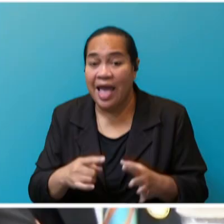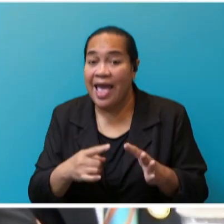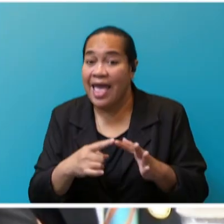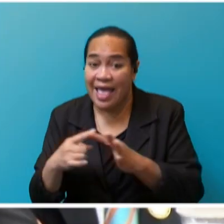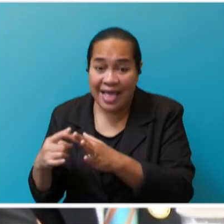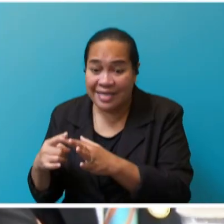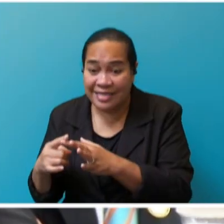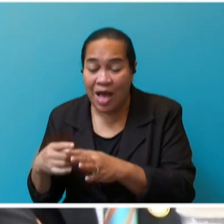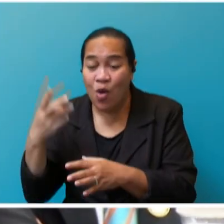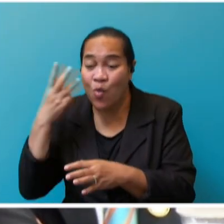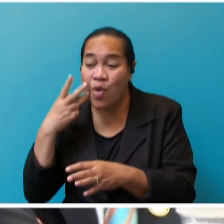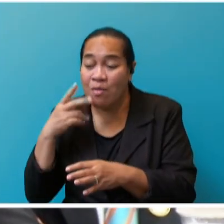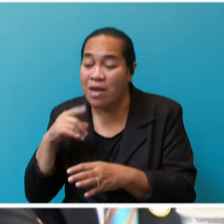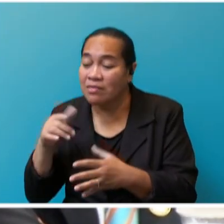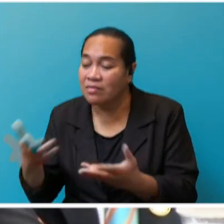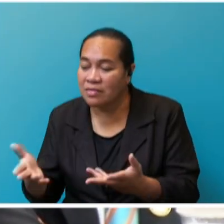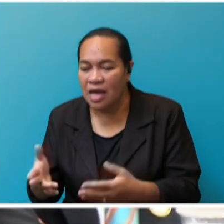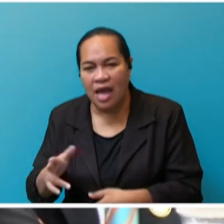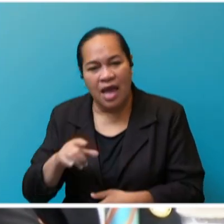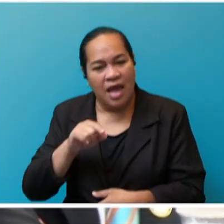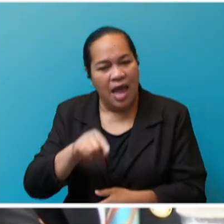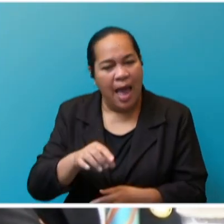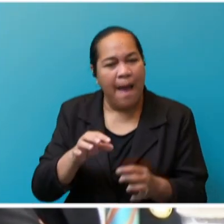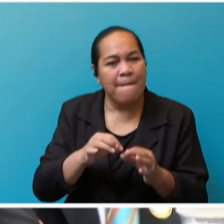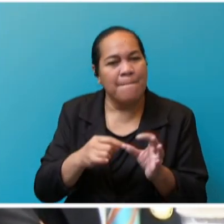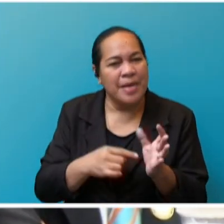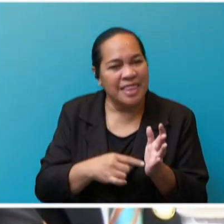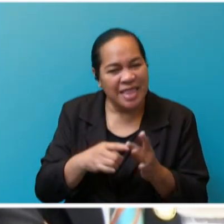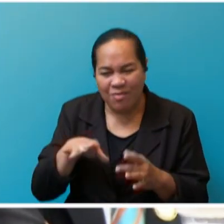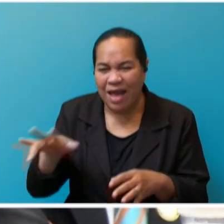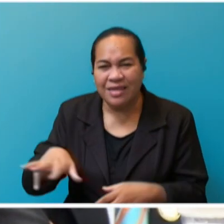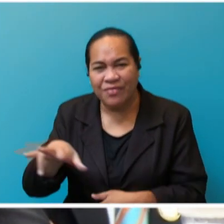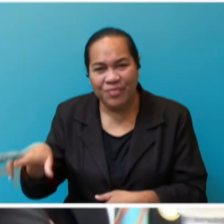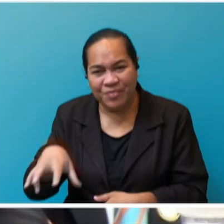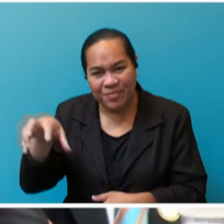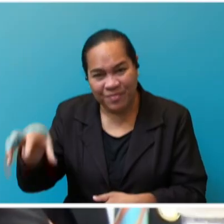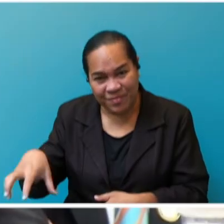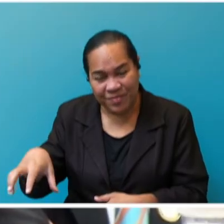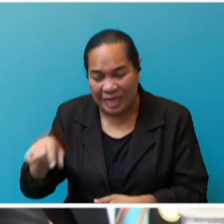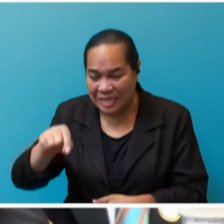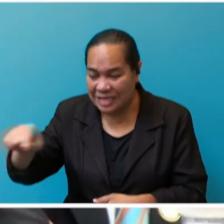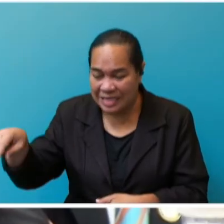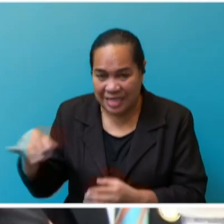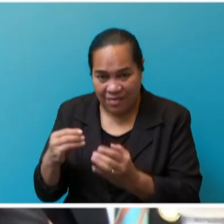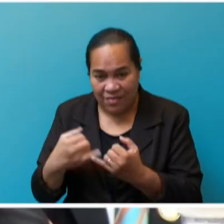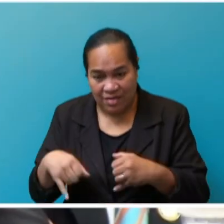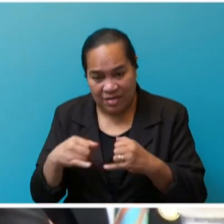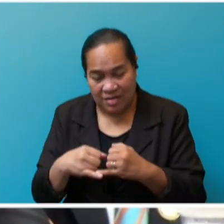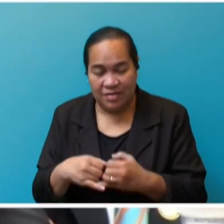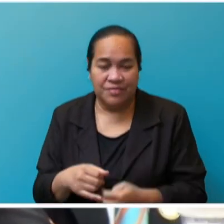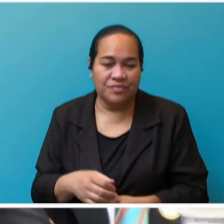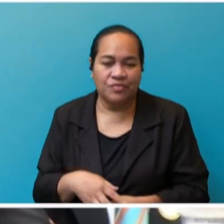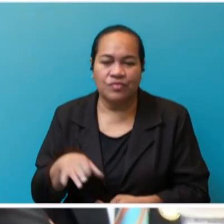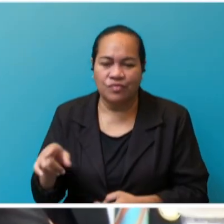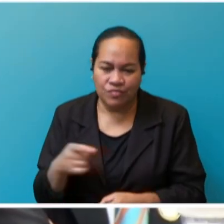out to Vanwambalavu, Ngau, Patiki, and Nairai, promoting sustainable livelihoods, healthy living, and resilience.